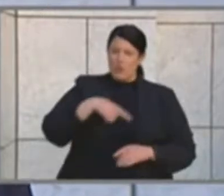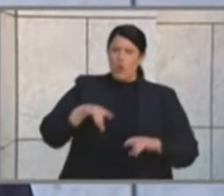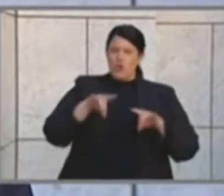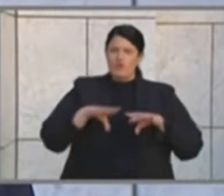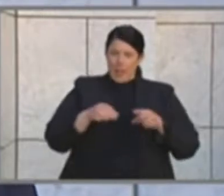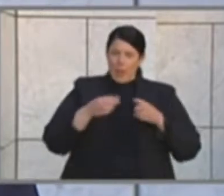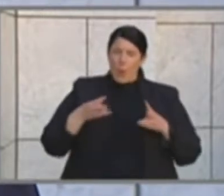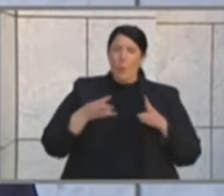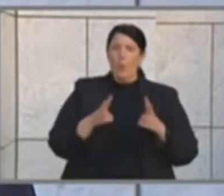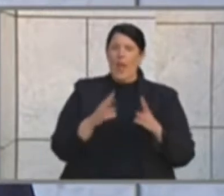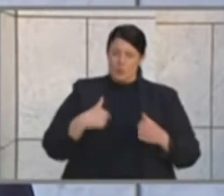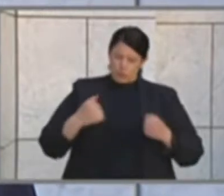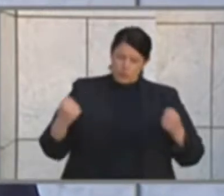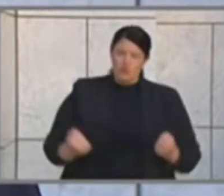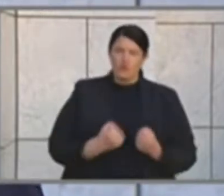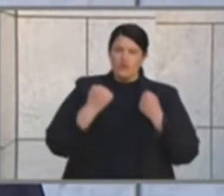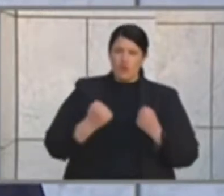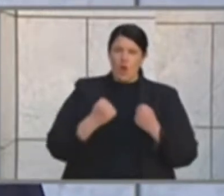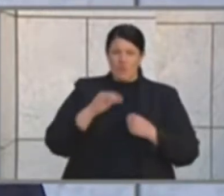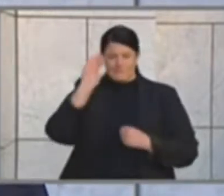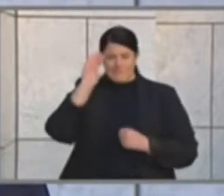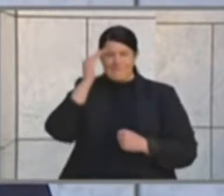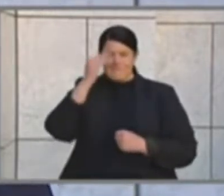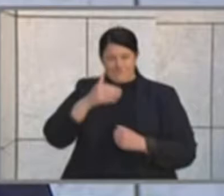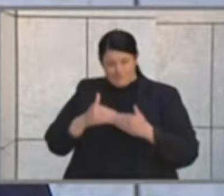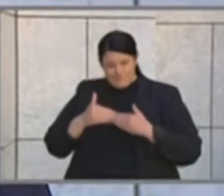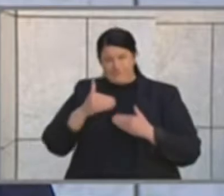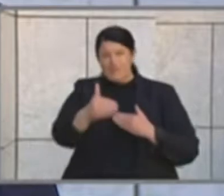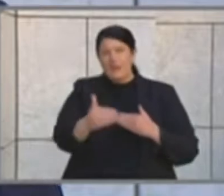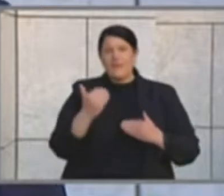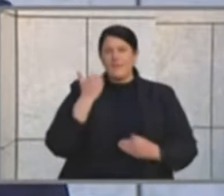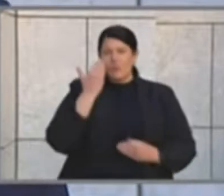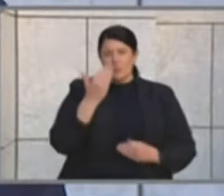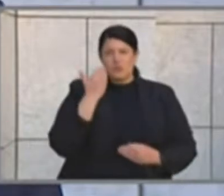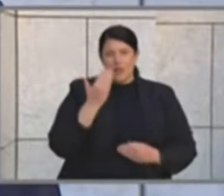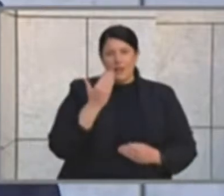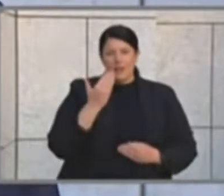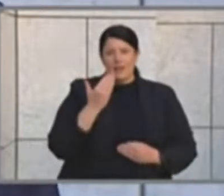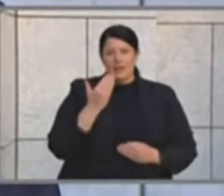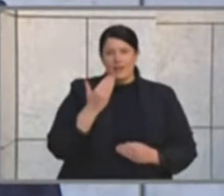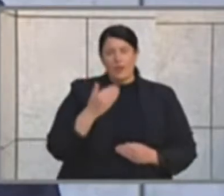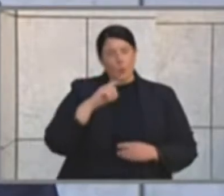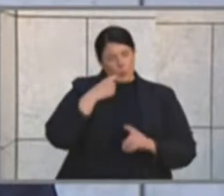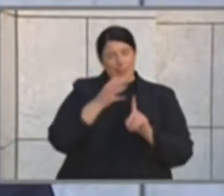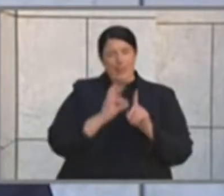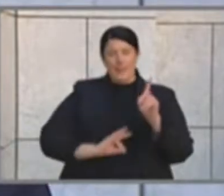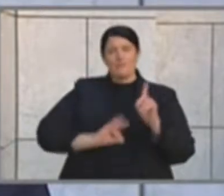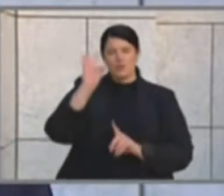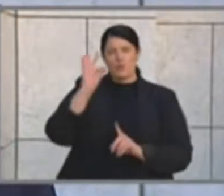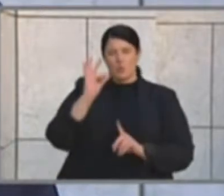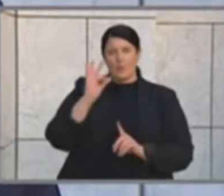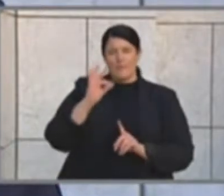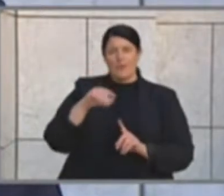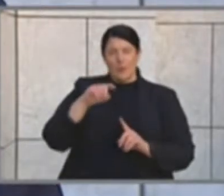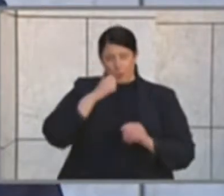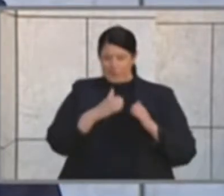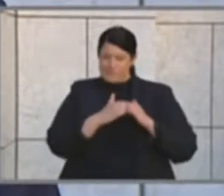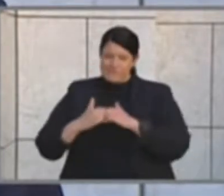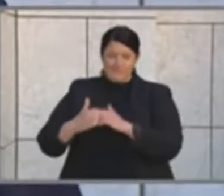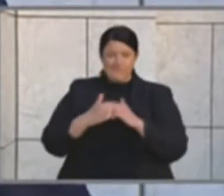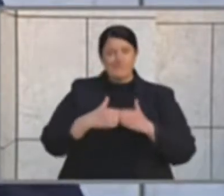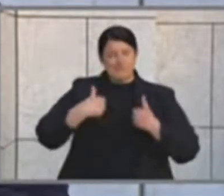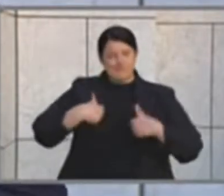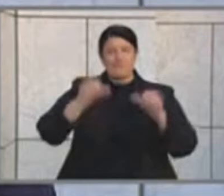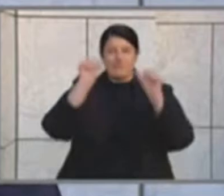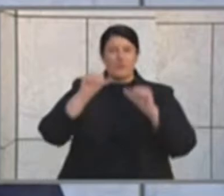and our ingenuity and our resolution, that we will see those better days and we will come through this together